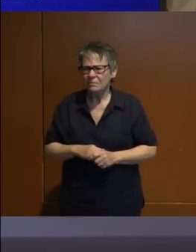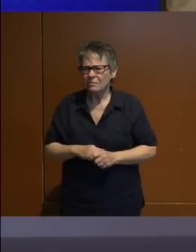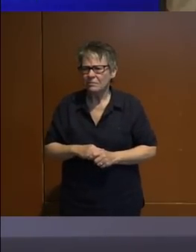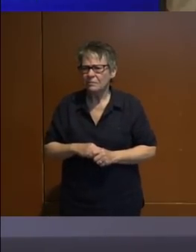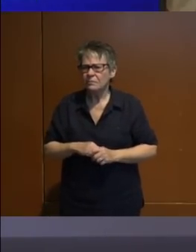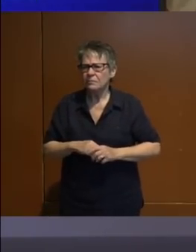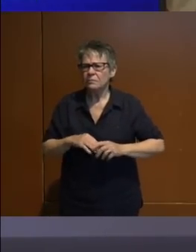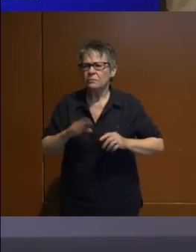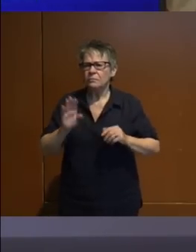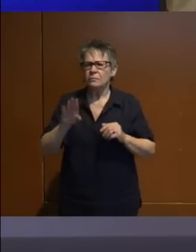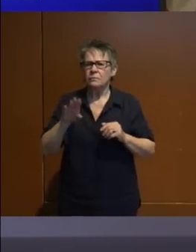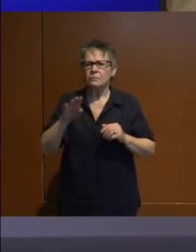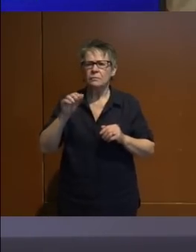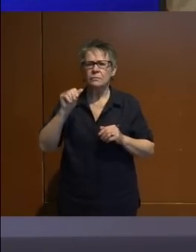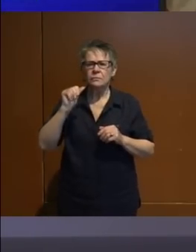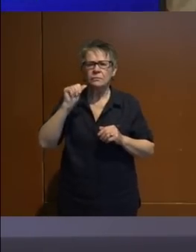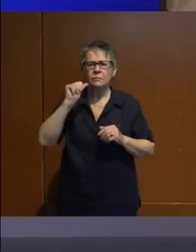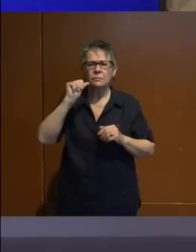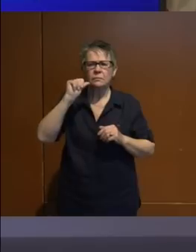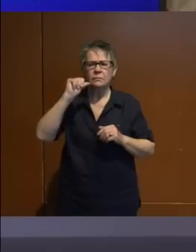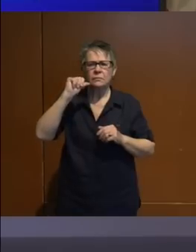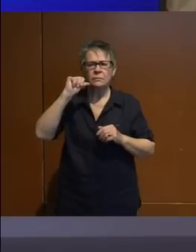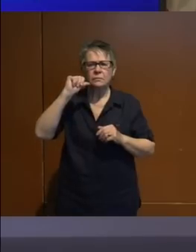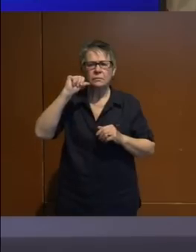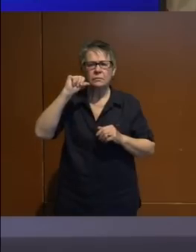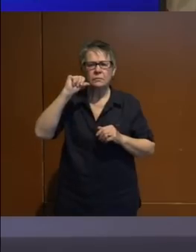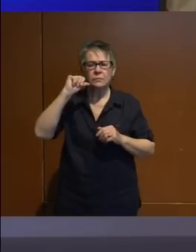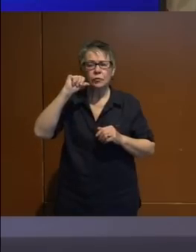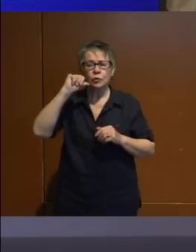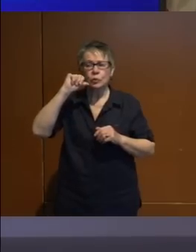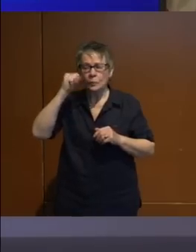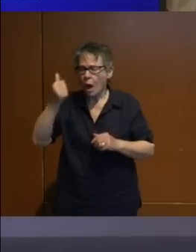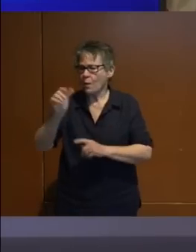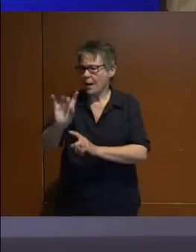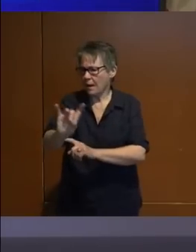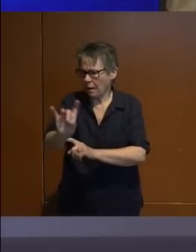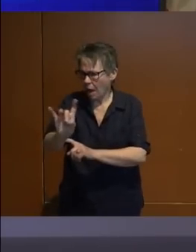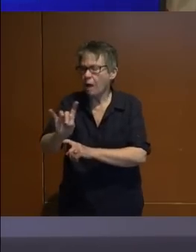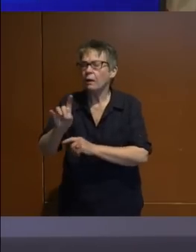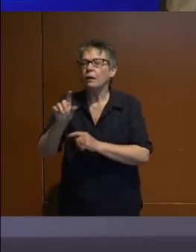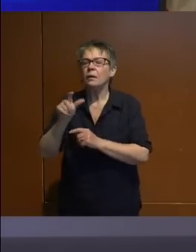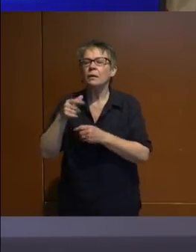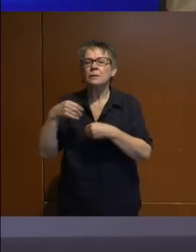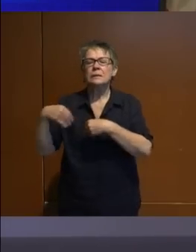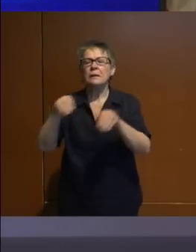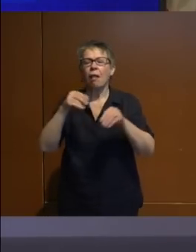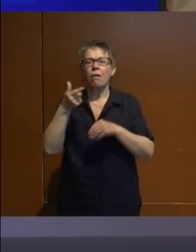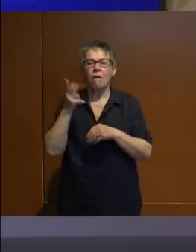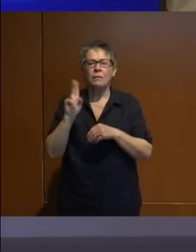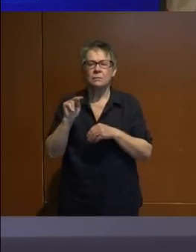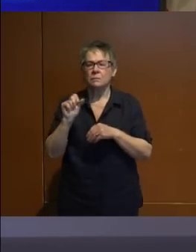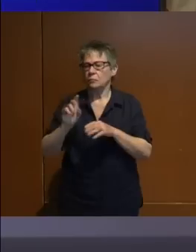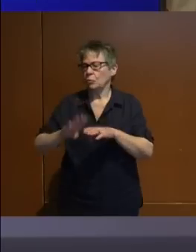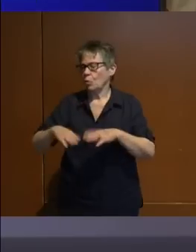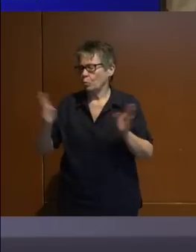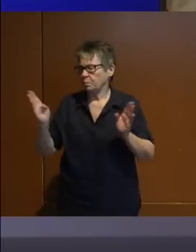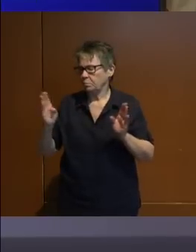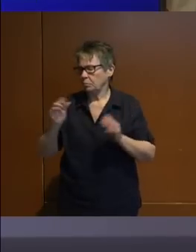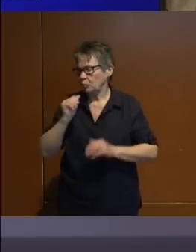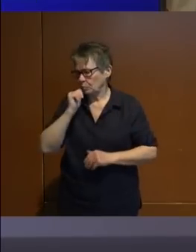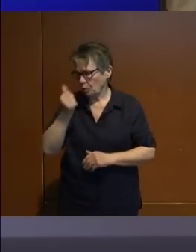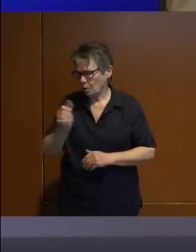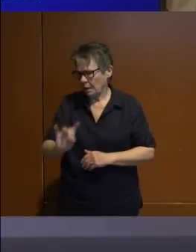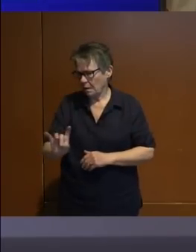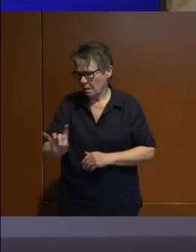8 a.m. Gun sales will be open tomorrow morning at 8 a.m. I noticed the gentleman who normally asks me about this did not come today. He